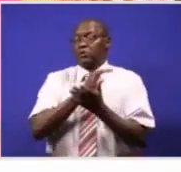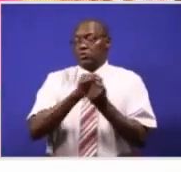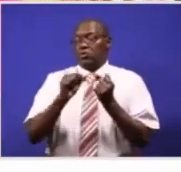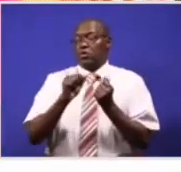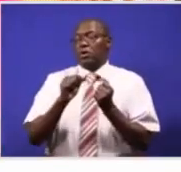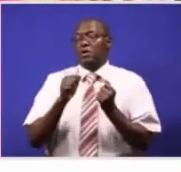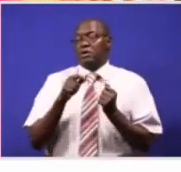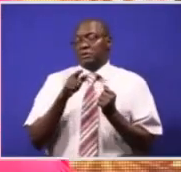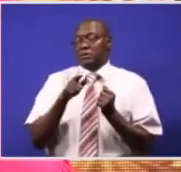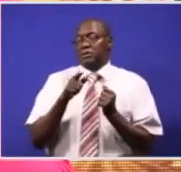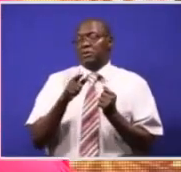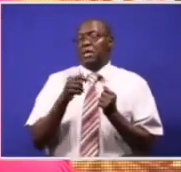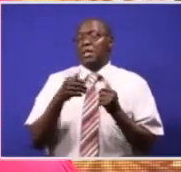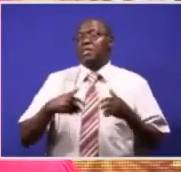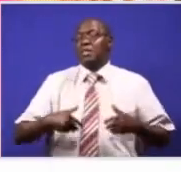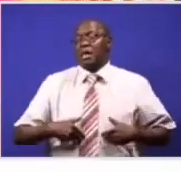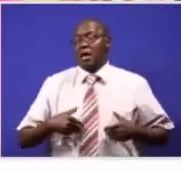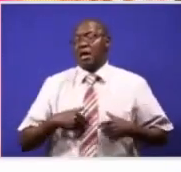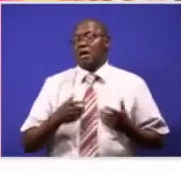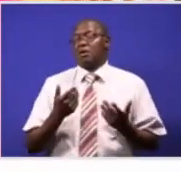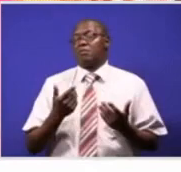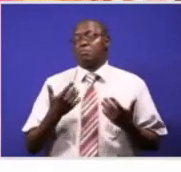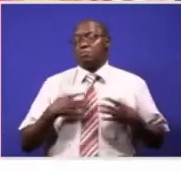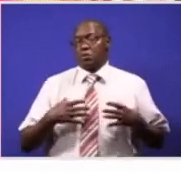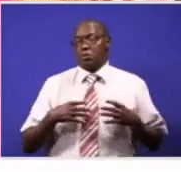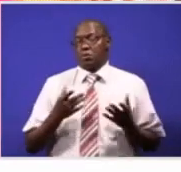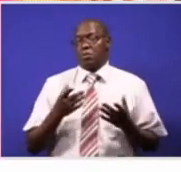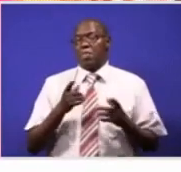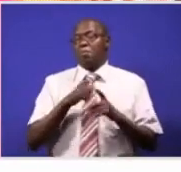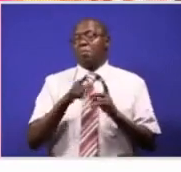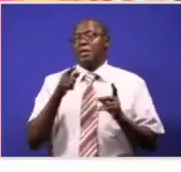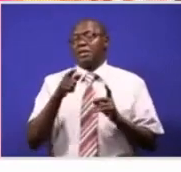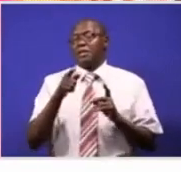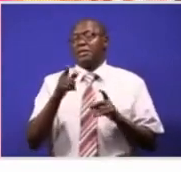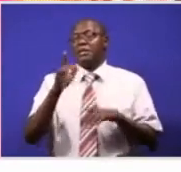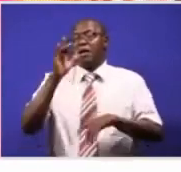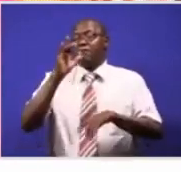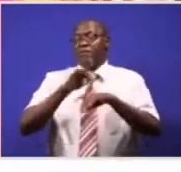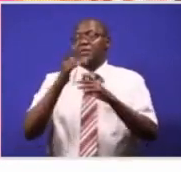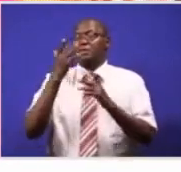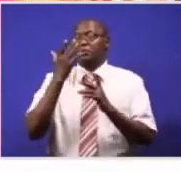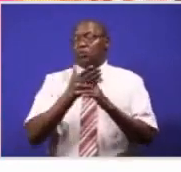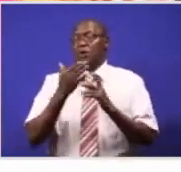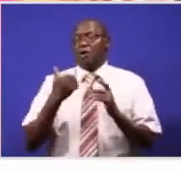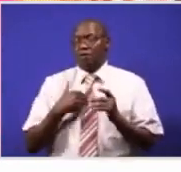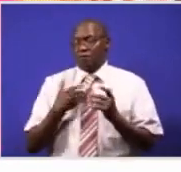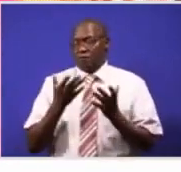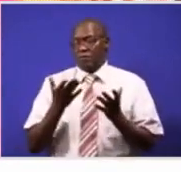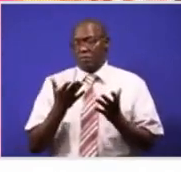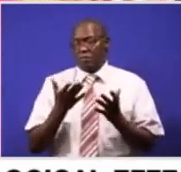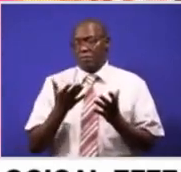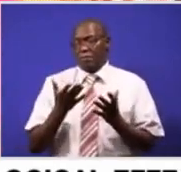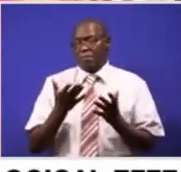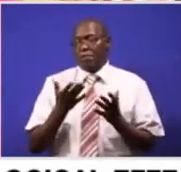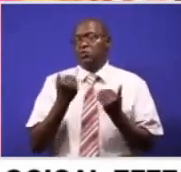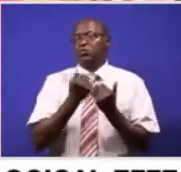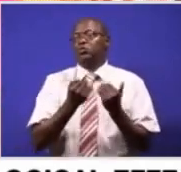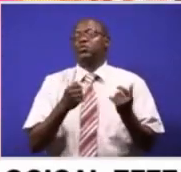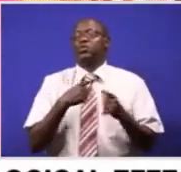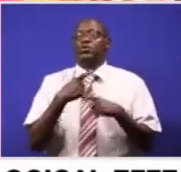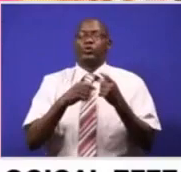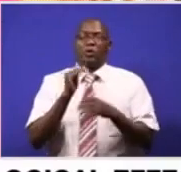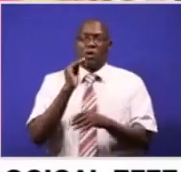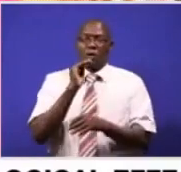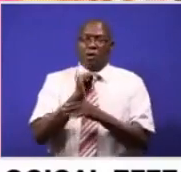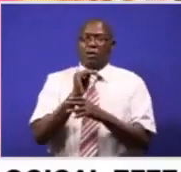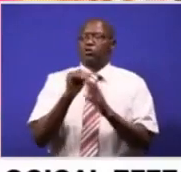ones, but that does not mean that they are not affected psychologically. Children keep asking, what